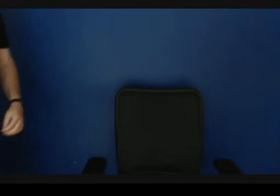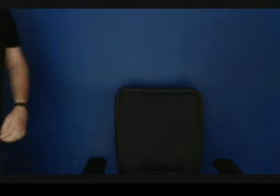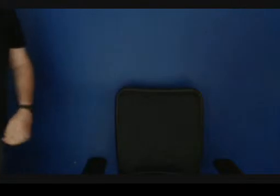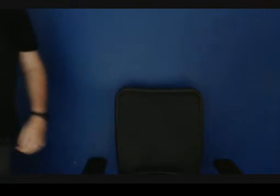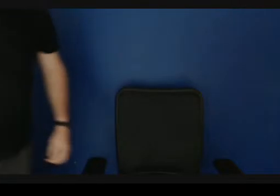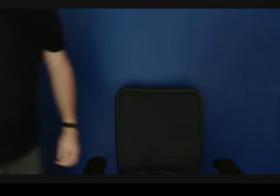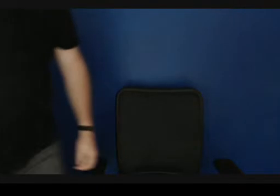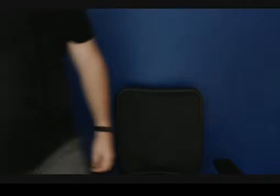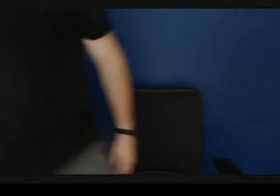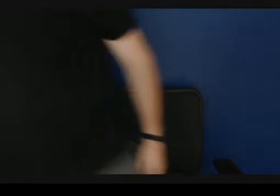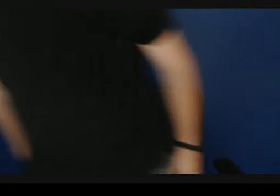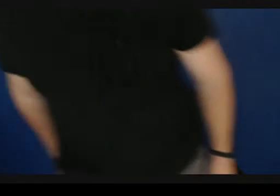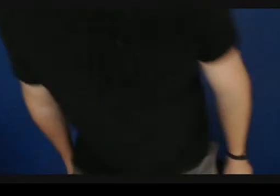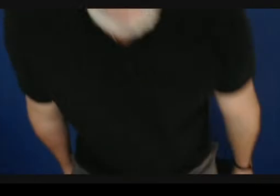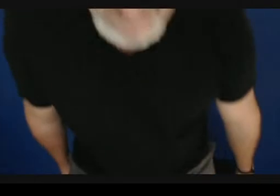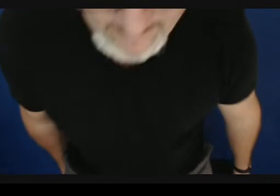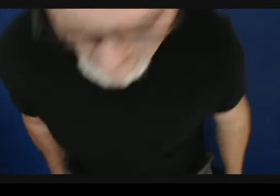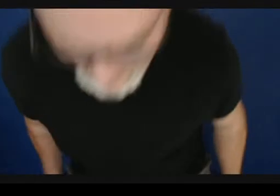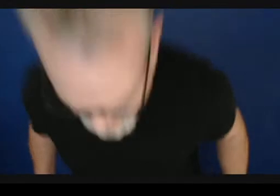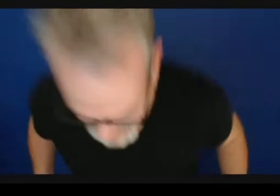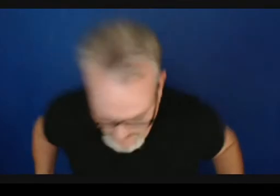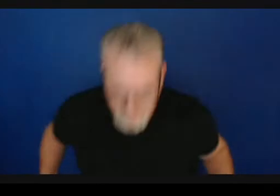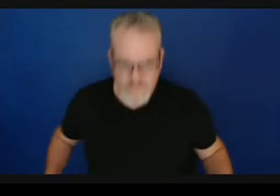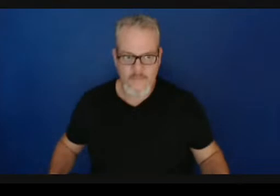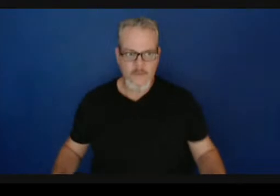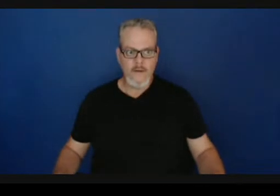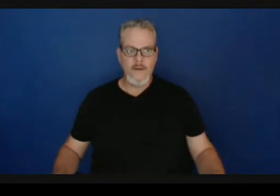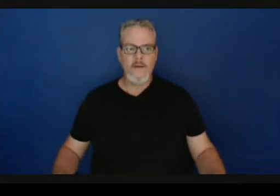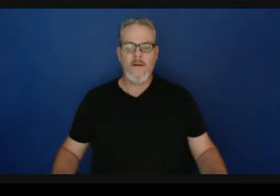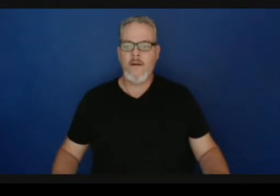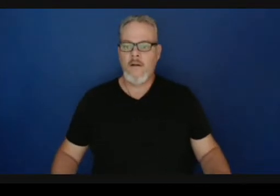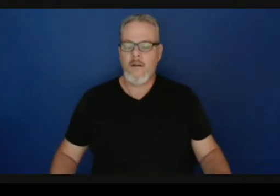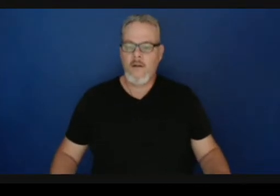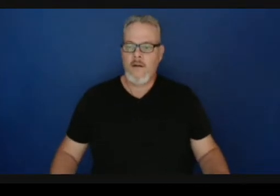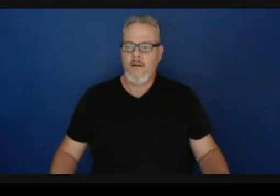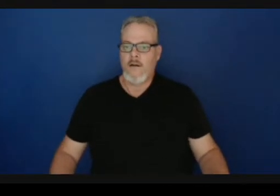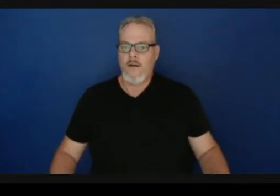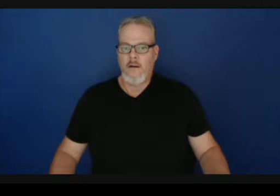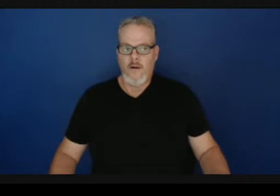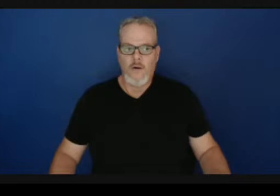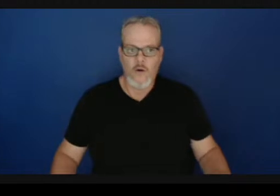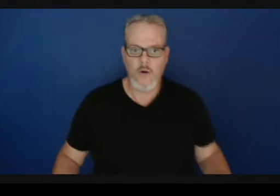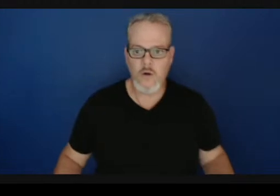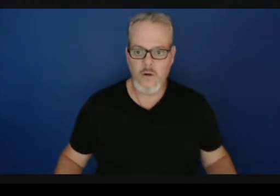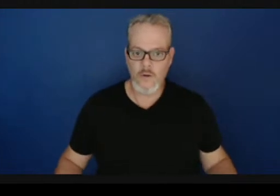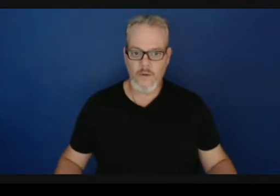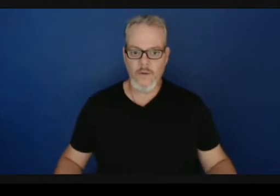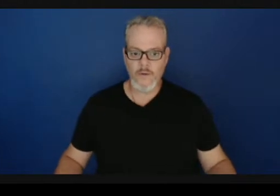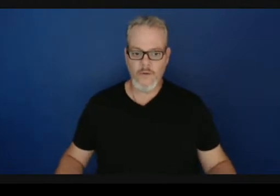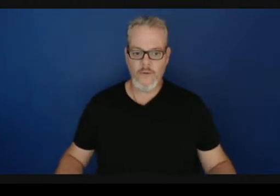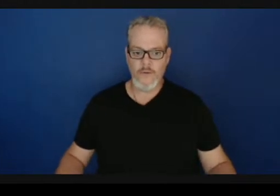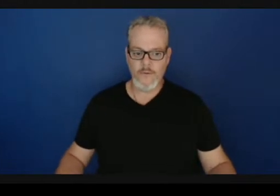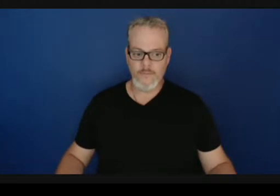All right. So we have not had much going on with the After Dark in the park